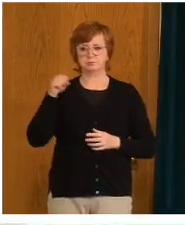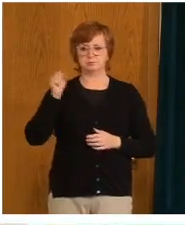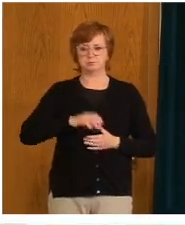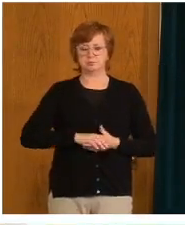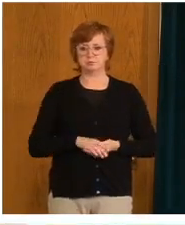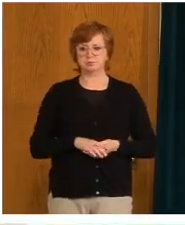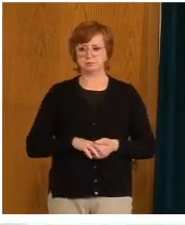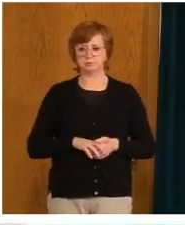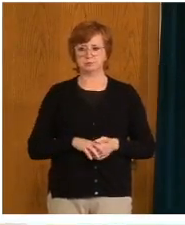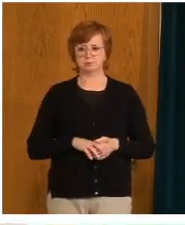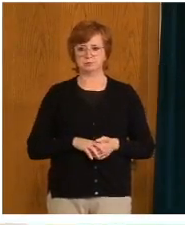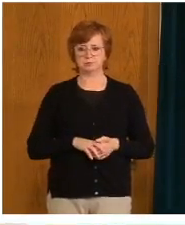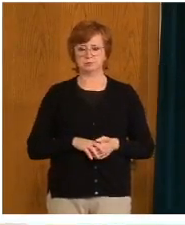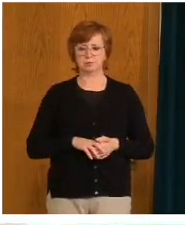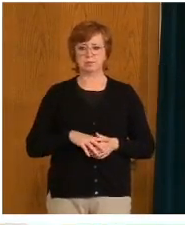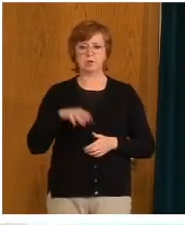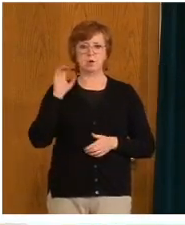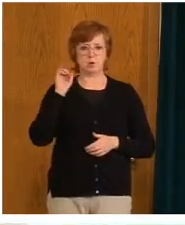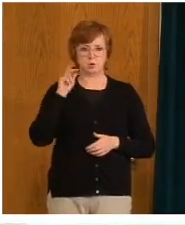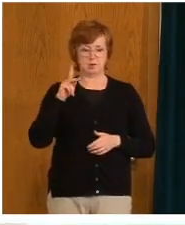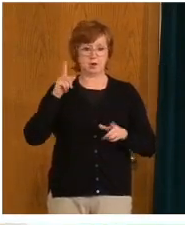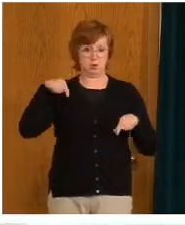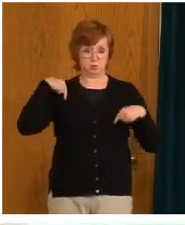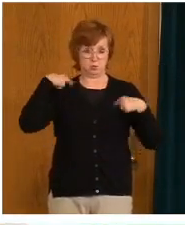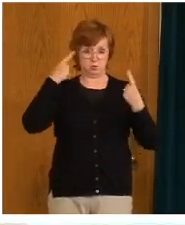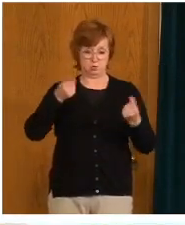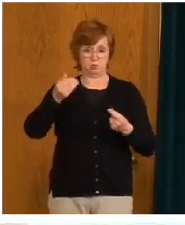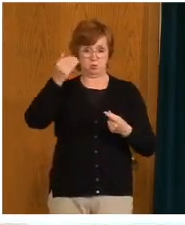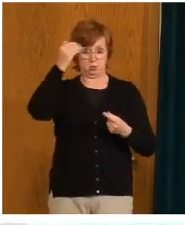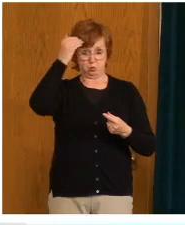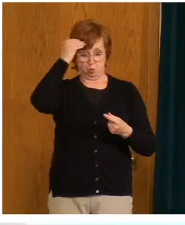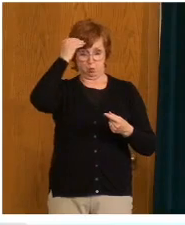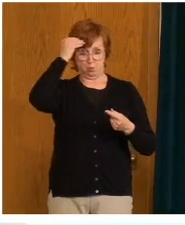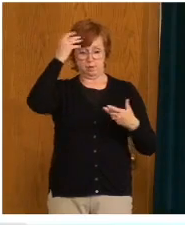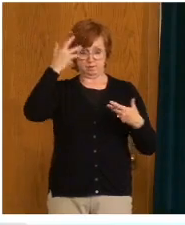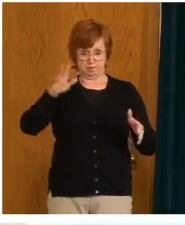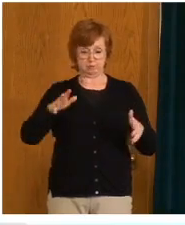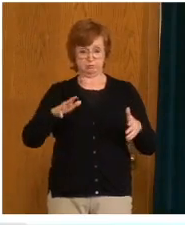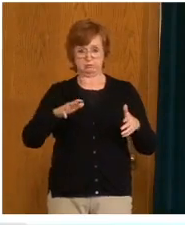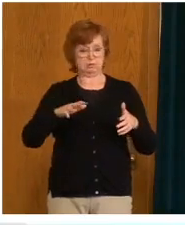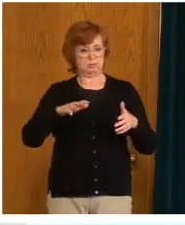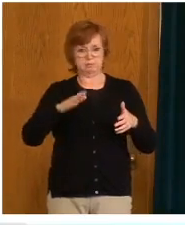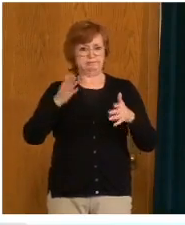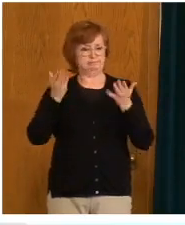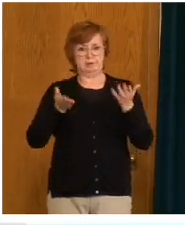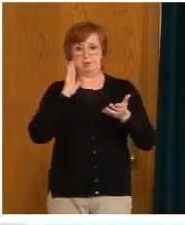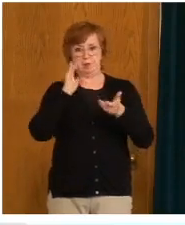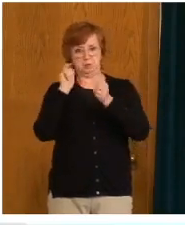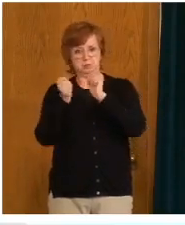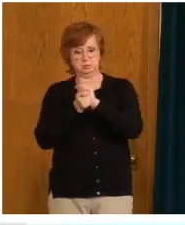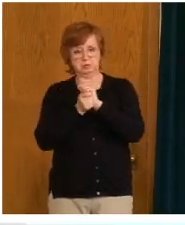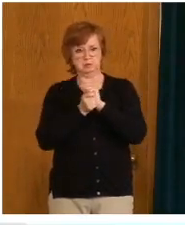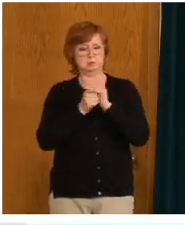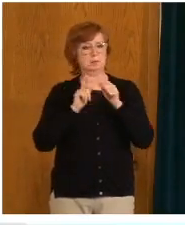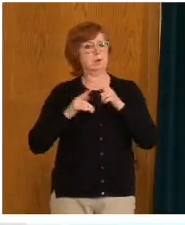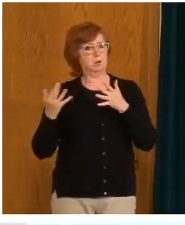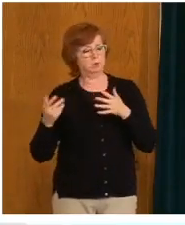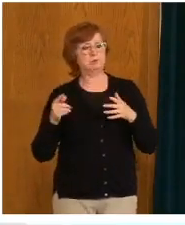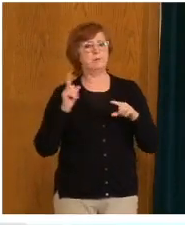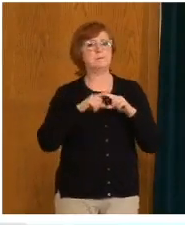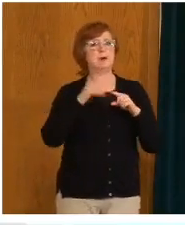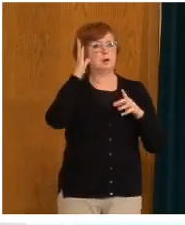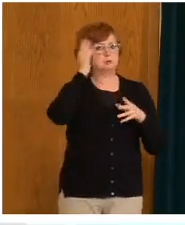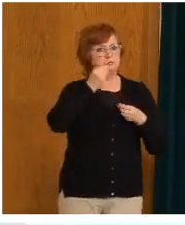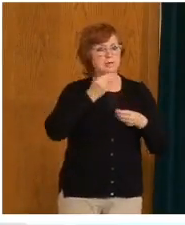so maybe I'll tell you what we know at the present time, and then what further information we are awaiting. So at the